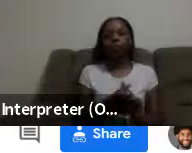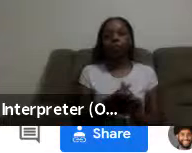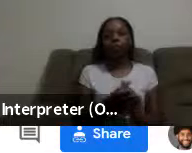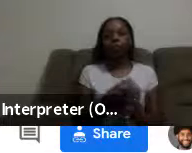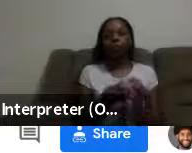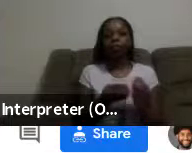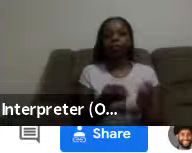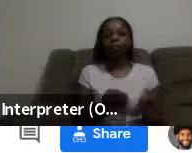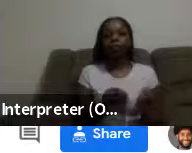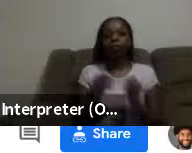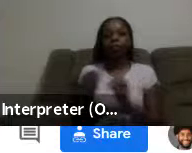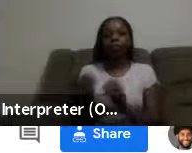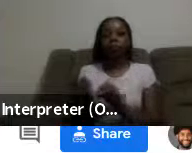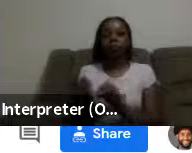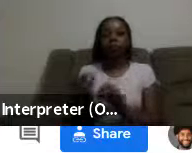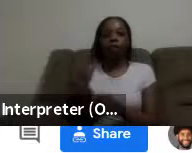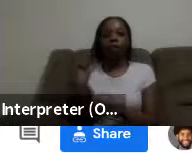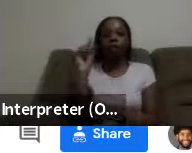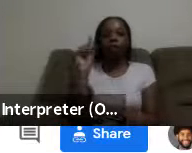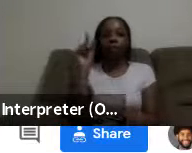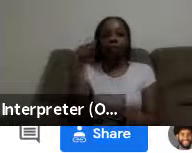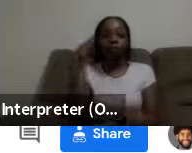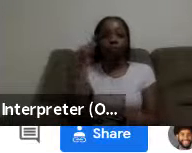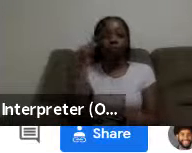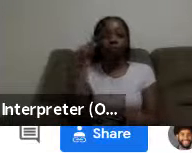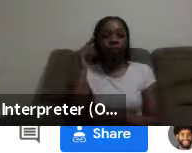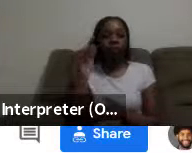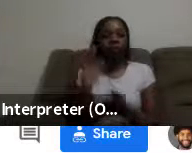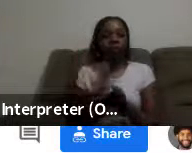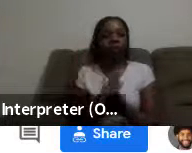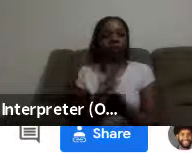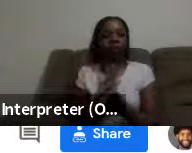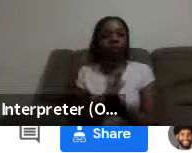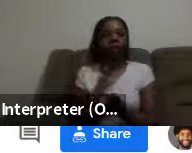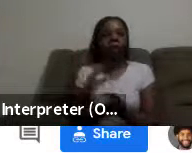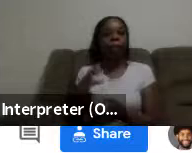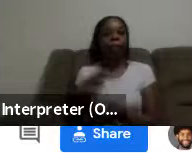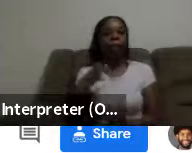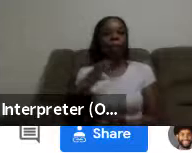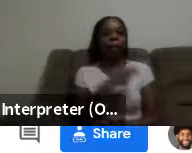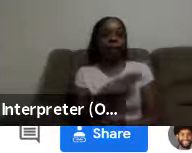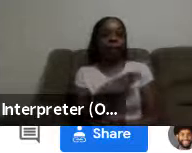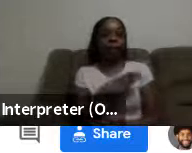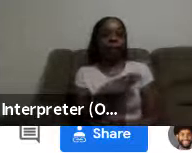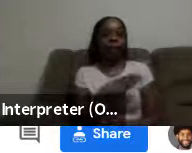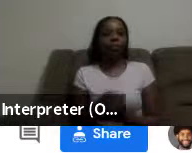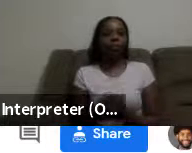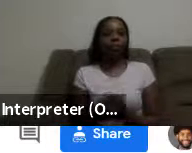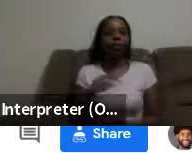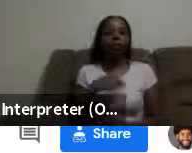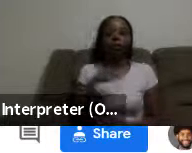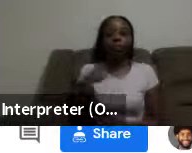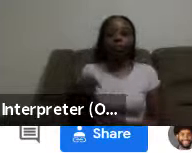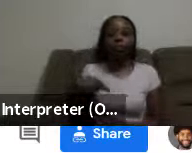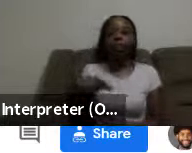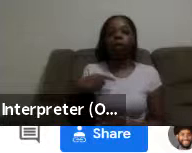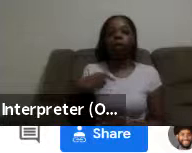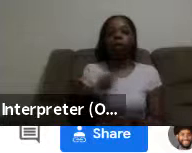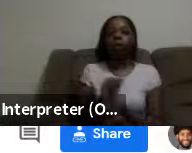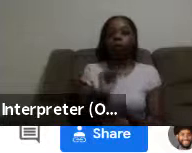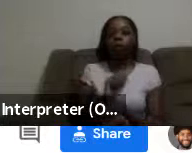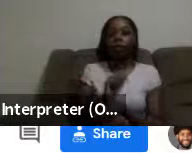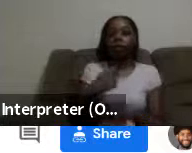Committee, Payne, myself, the Finance Committee, and Governing Documents will work on creating those exact